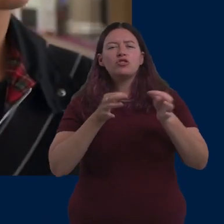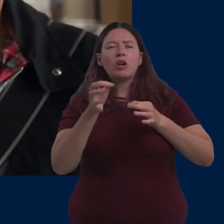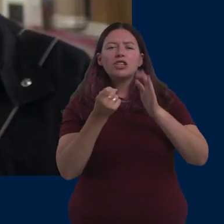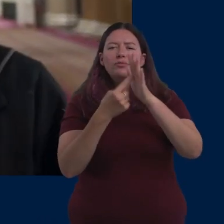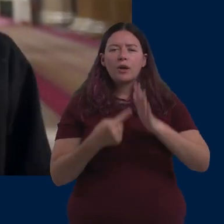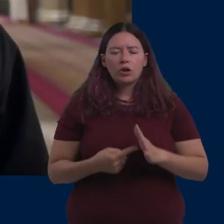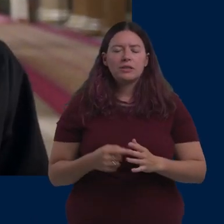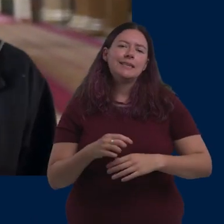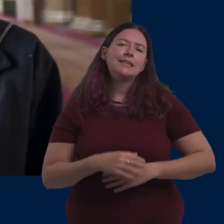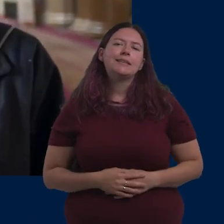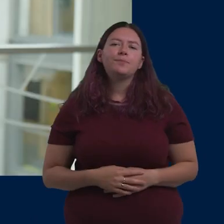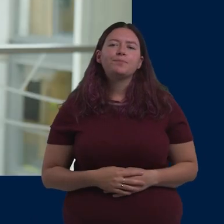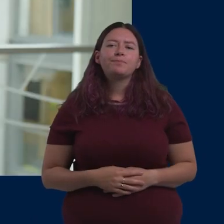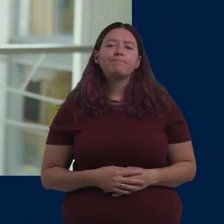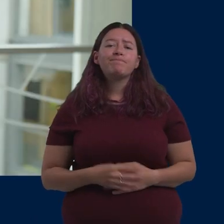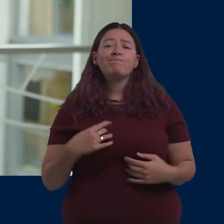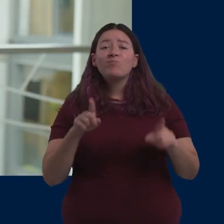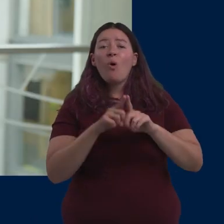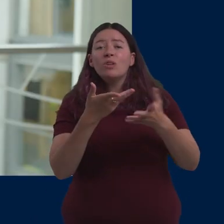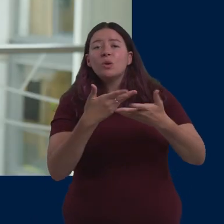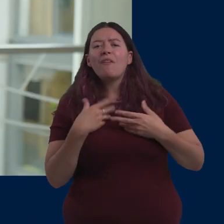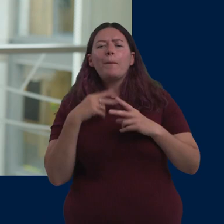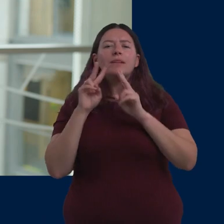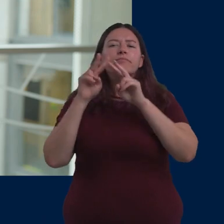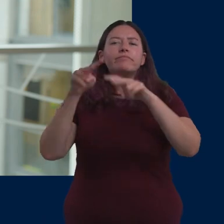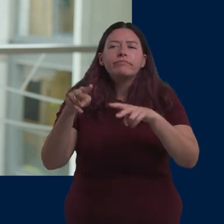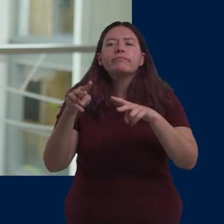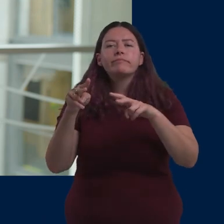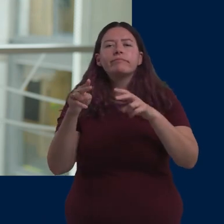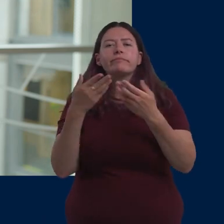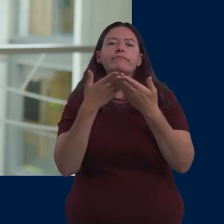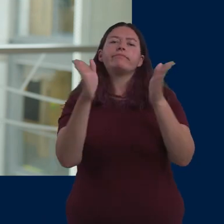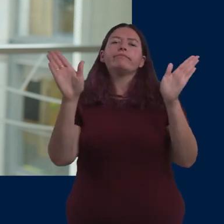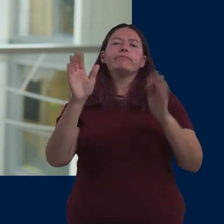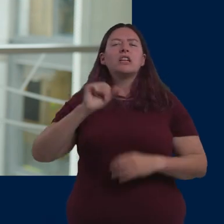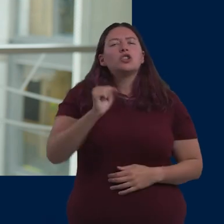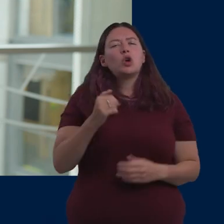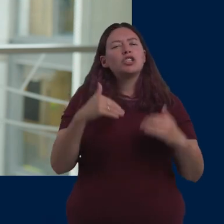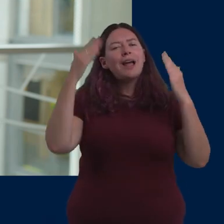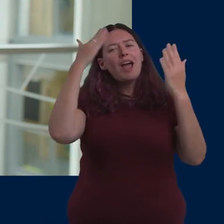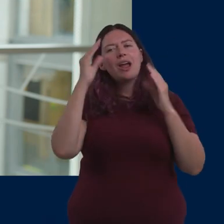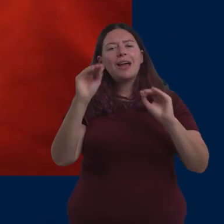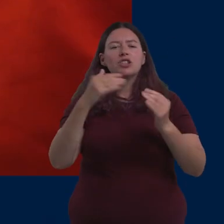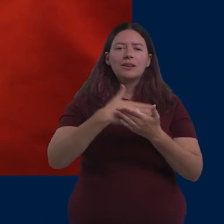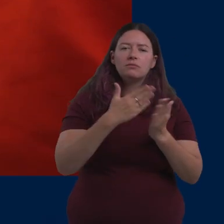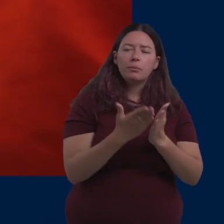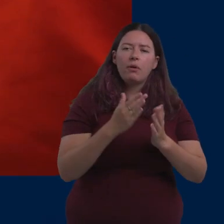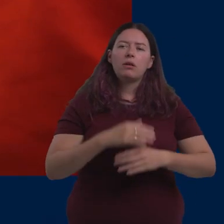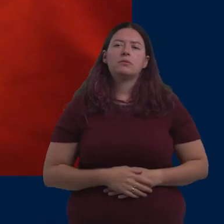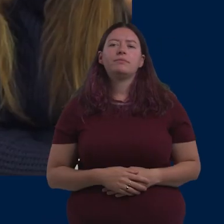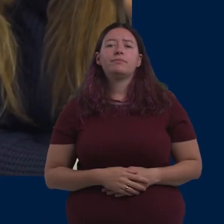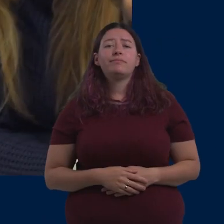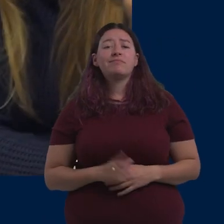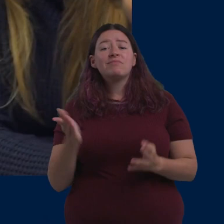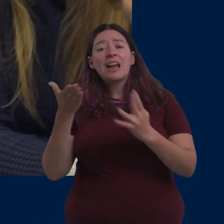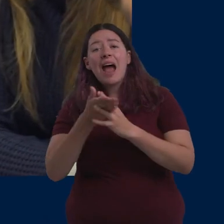its strategic priorities, as well as an insight into the overall working of the Scottish higher